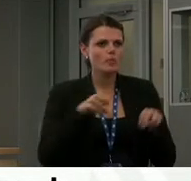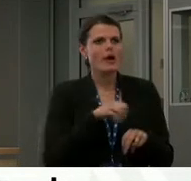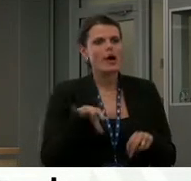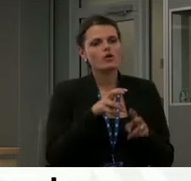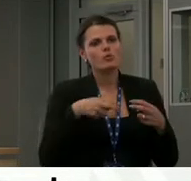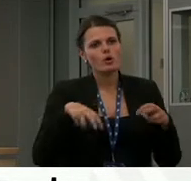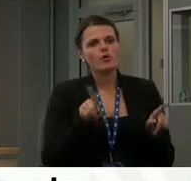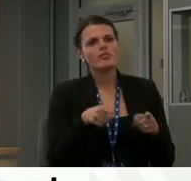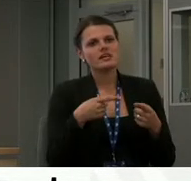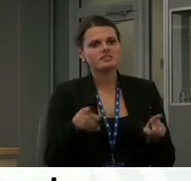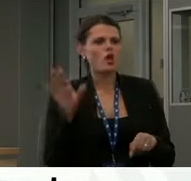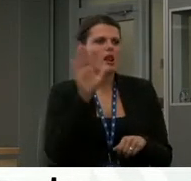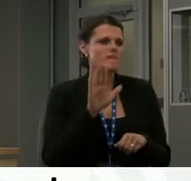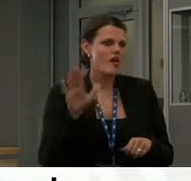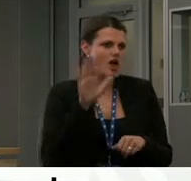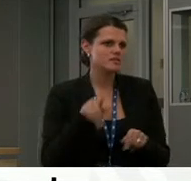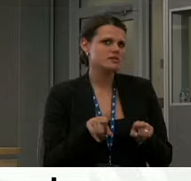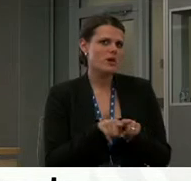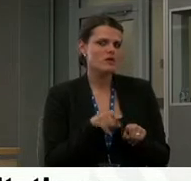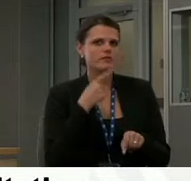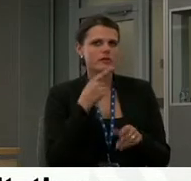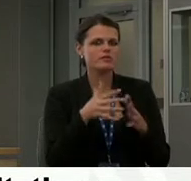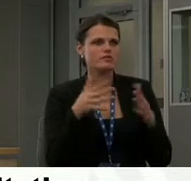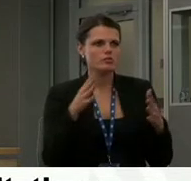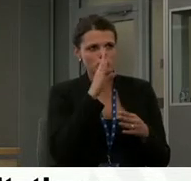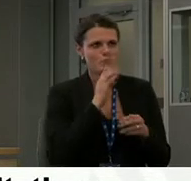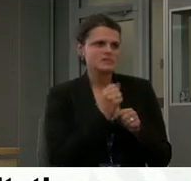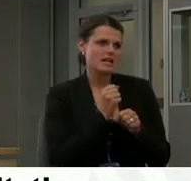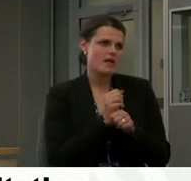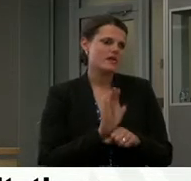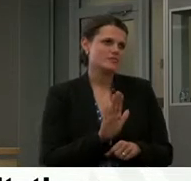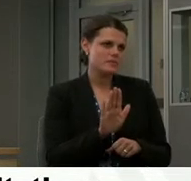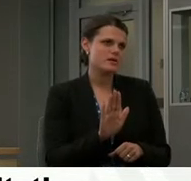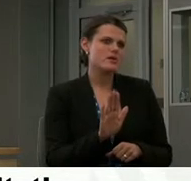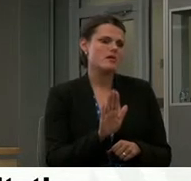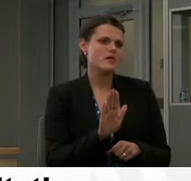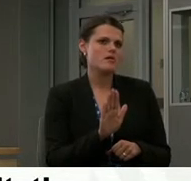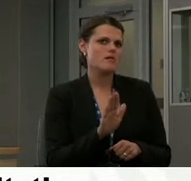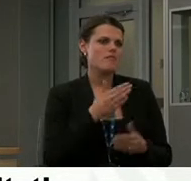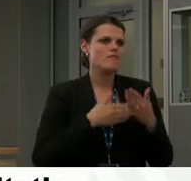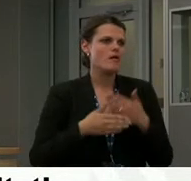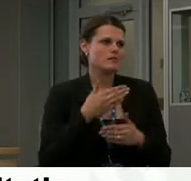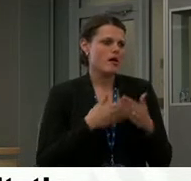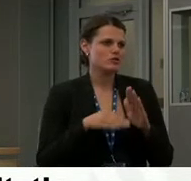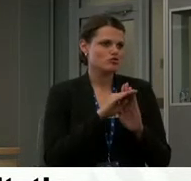inspiring invitations on behalf of the Commission, and